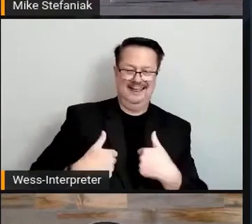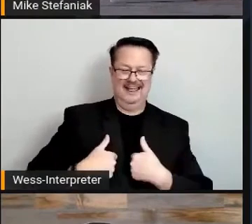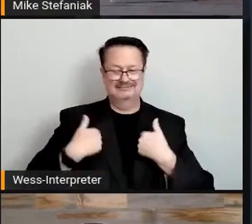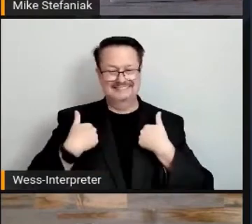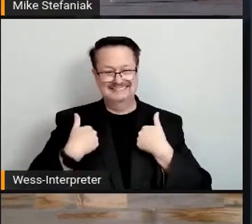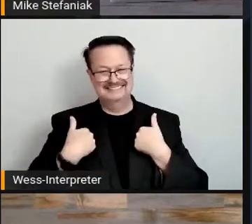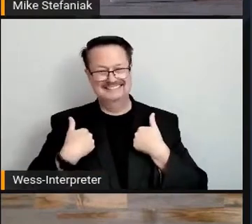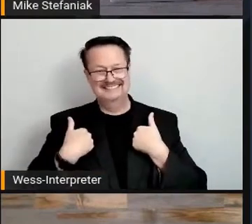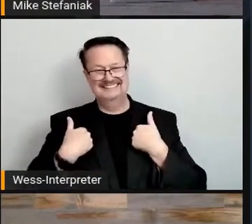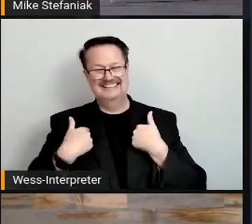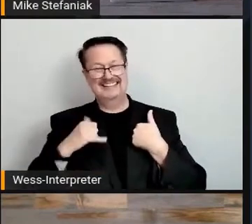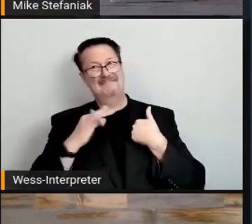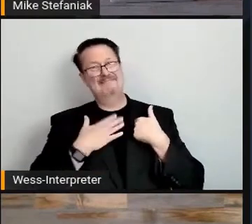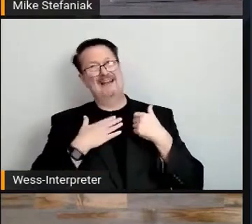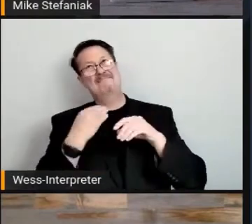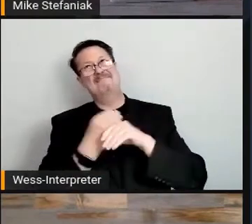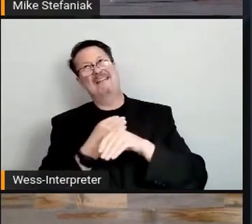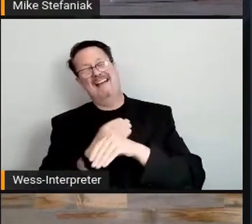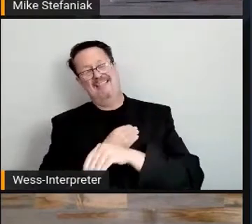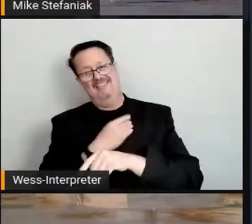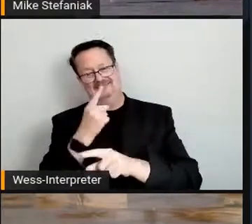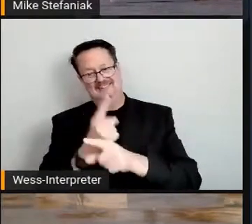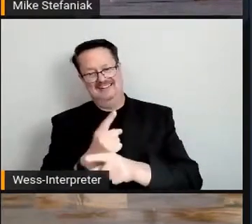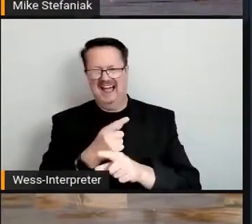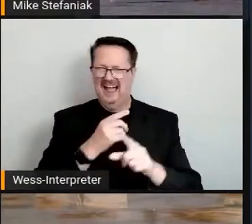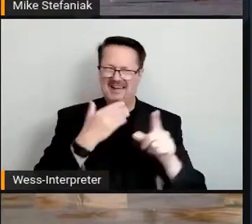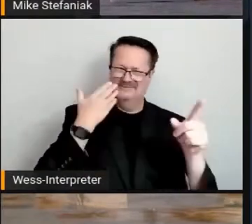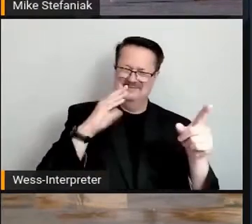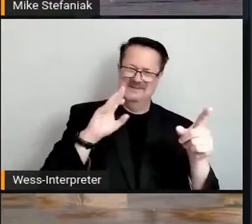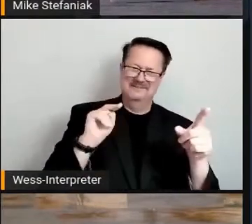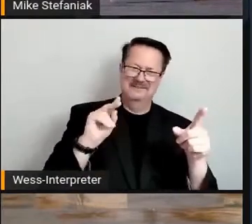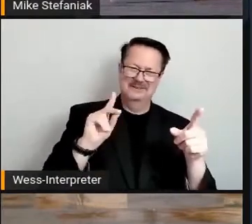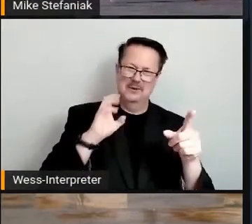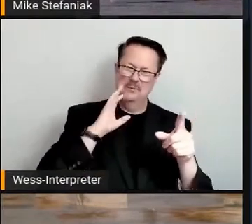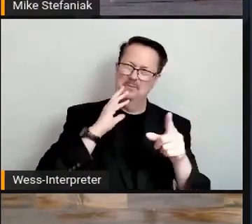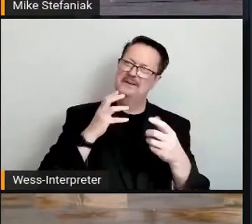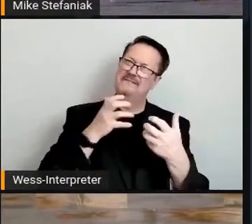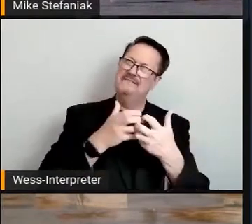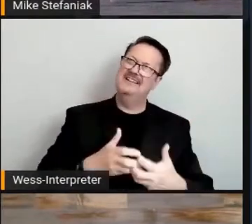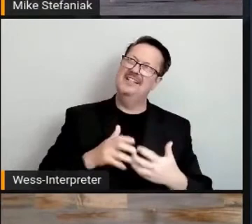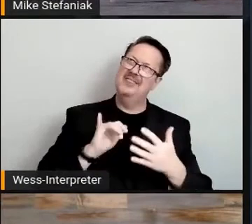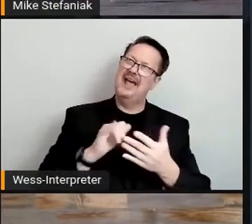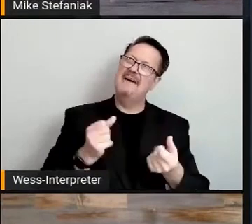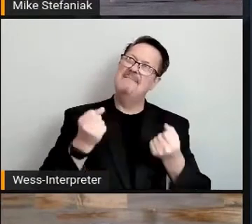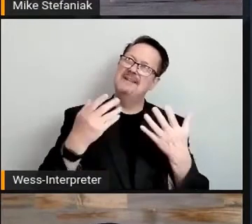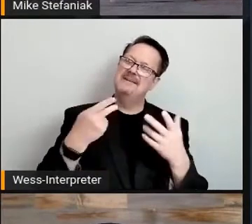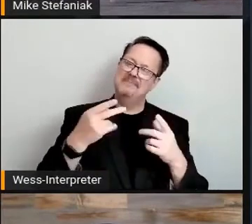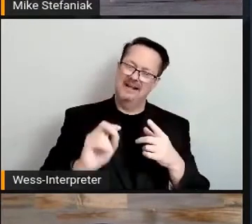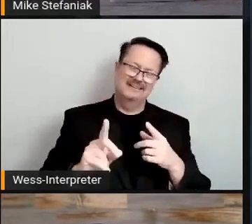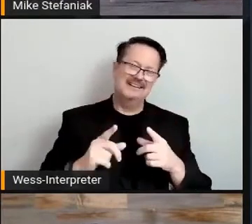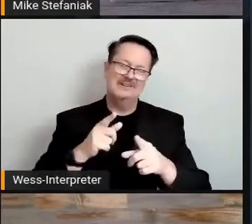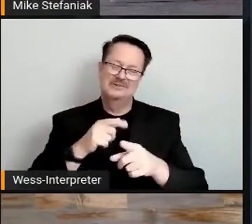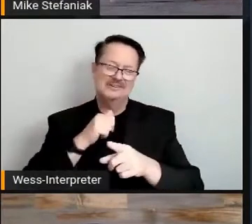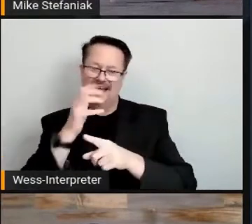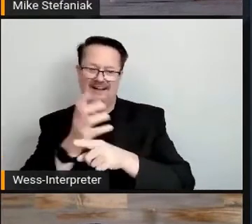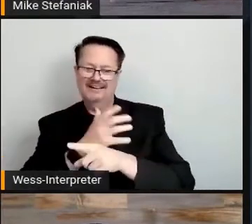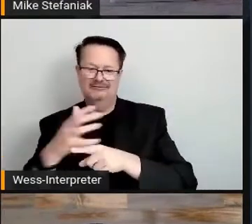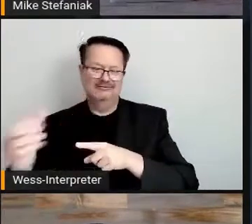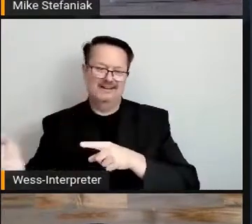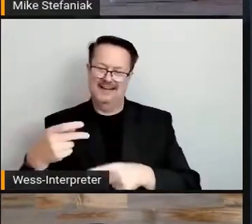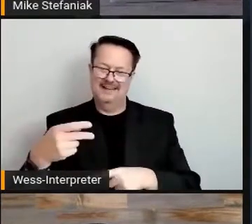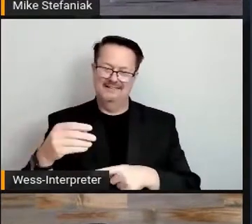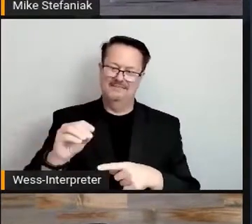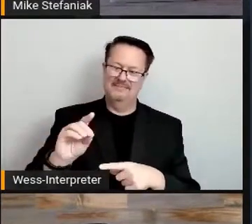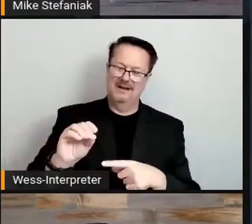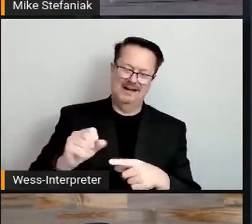my math is right. So, I don't know of a node size that would fit that many pods, but okay. Yeah, I don't think you're going to run out